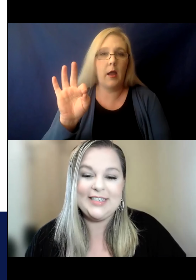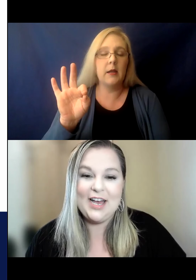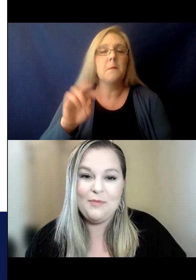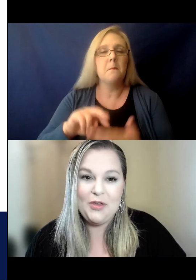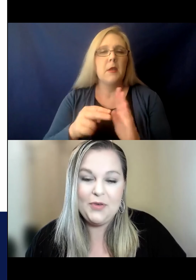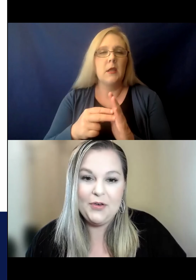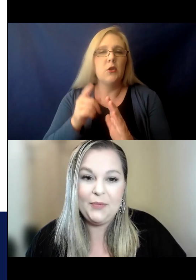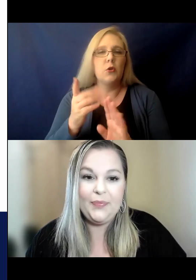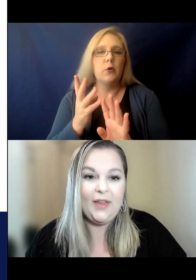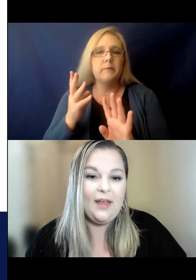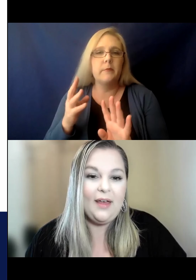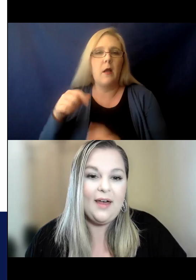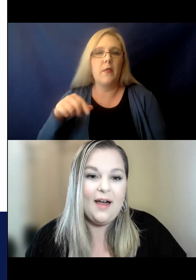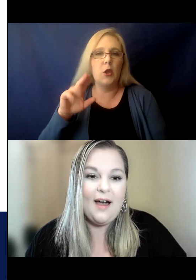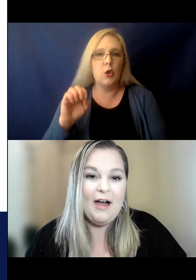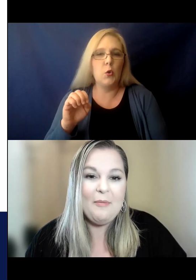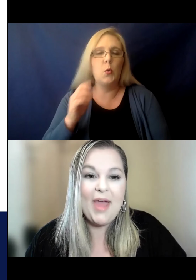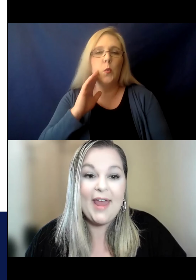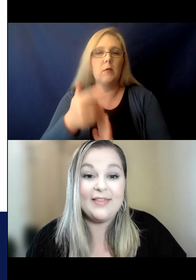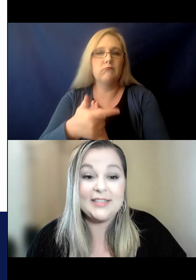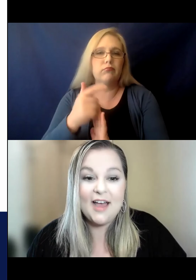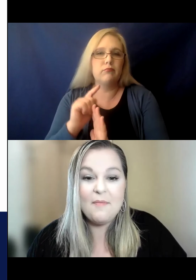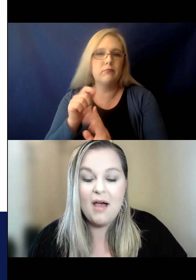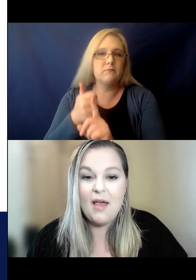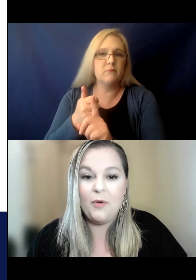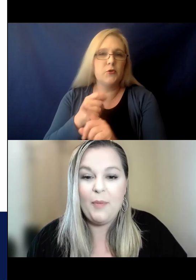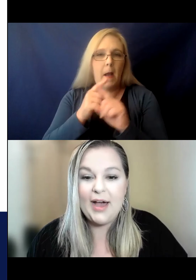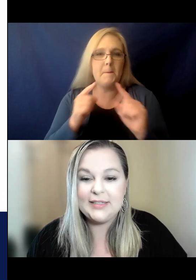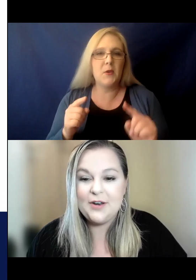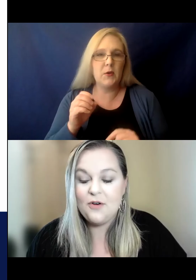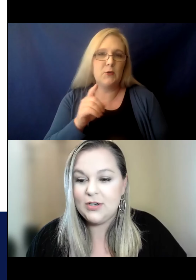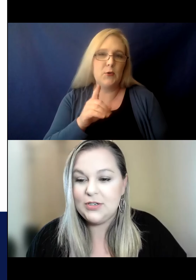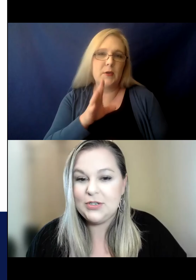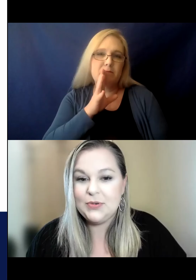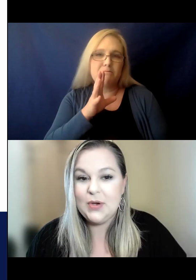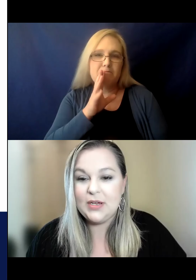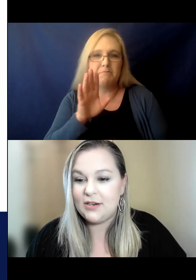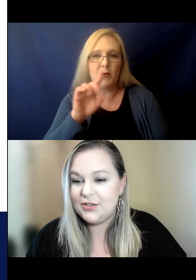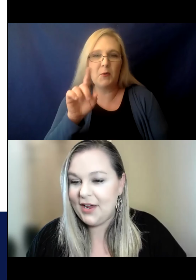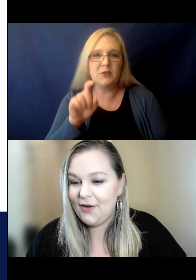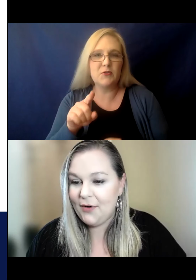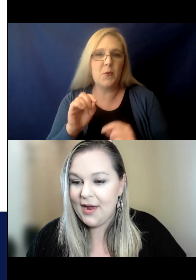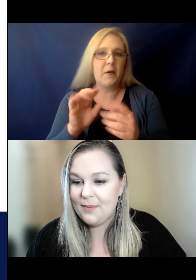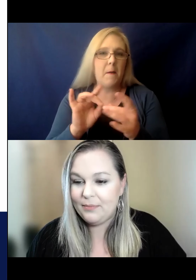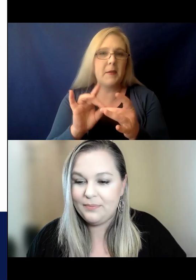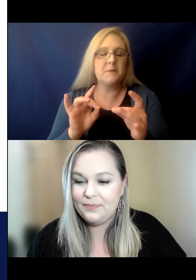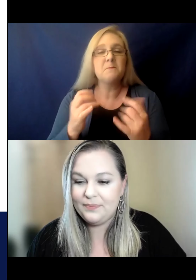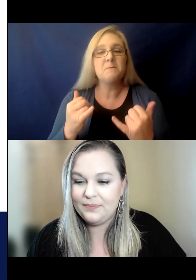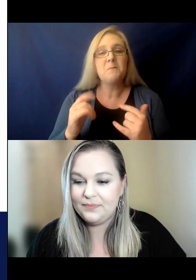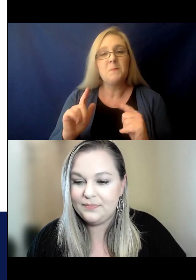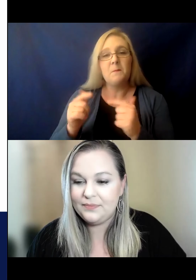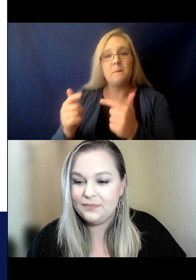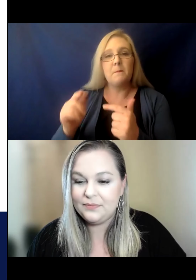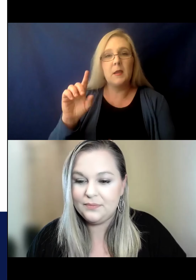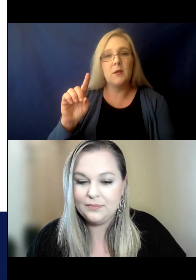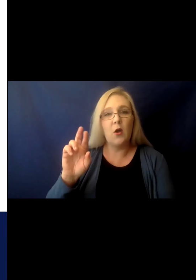for us to unmute you. And at this time, I will pass it over to Dr. Carrie Graham.